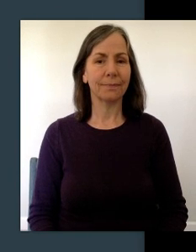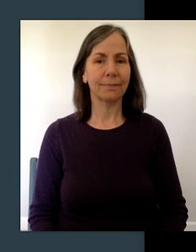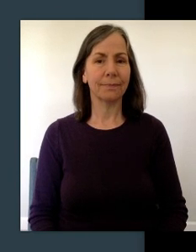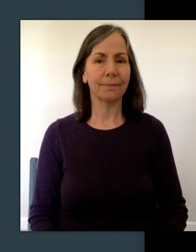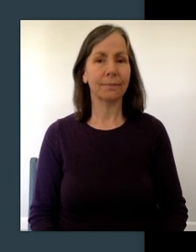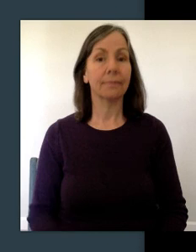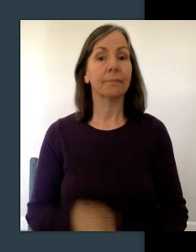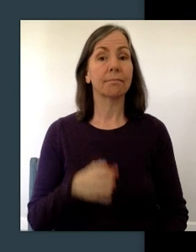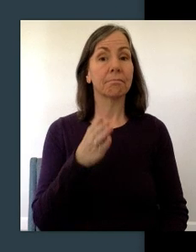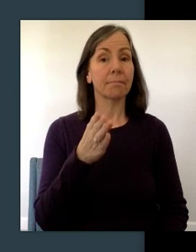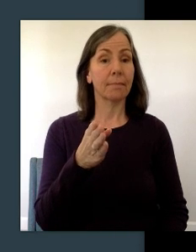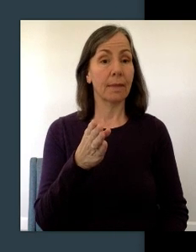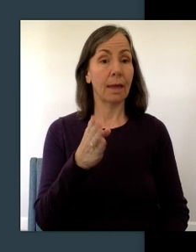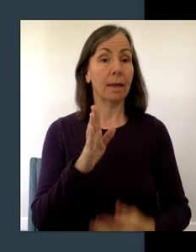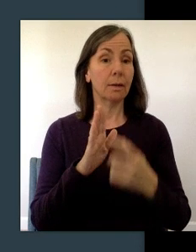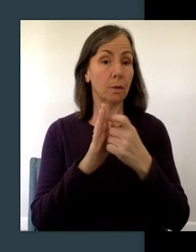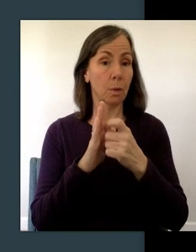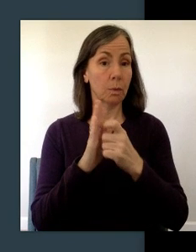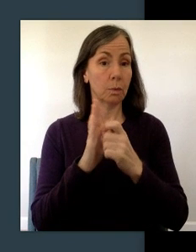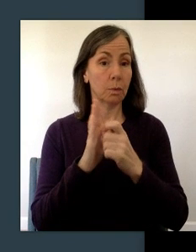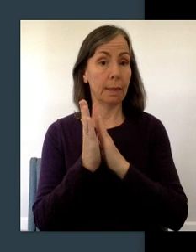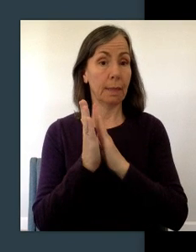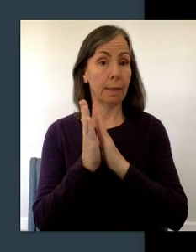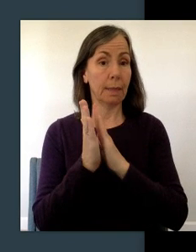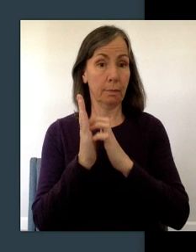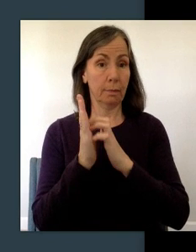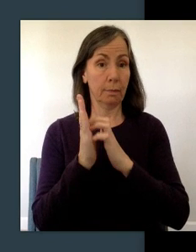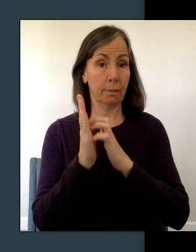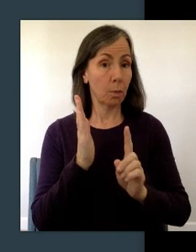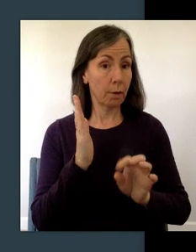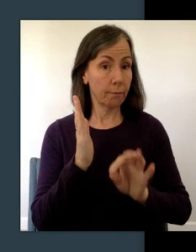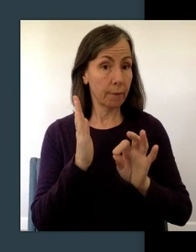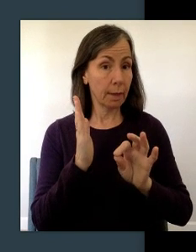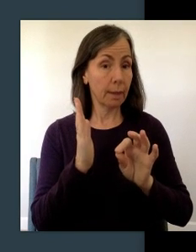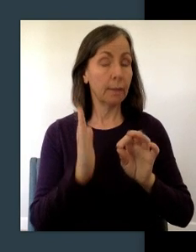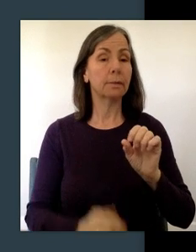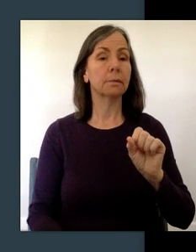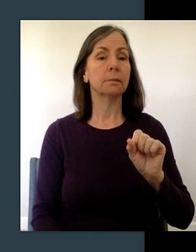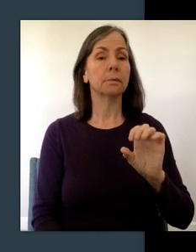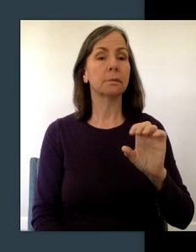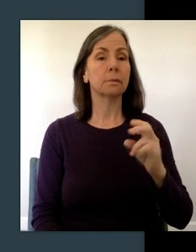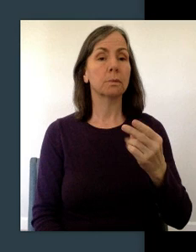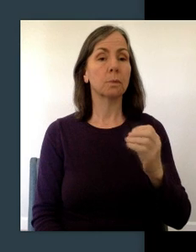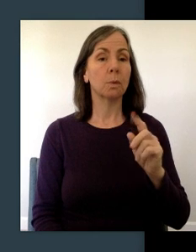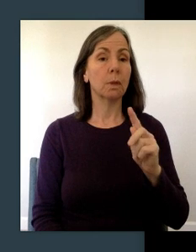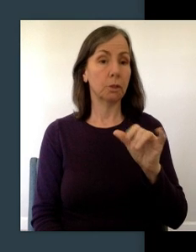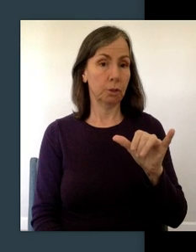This is what your notes look like. They're in Schoology, so you'll be